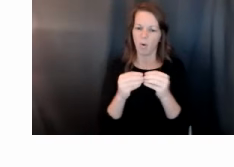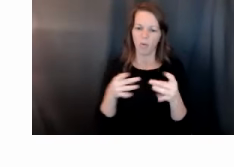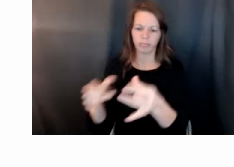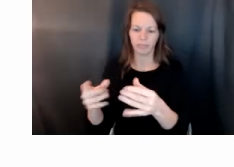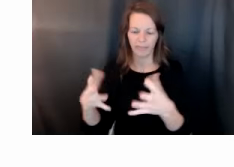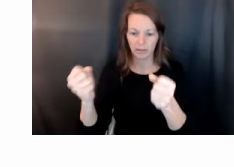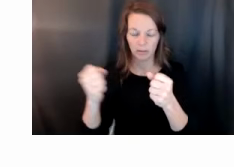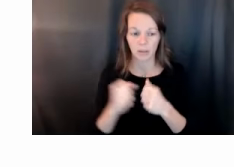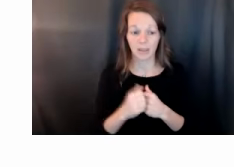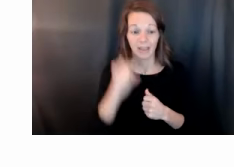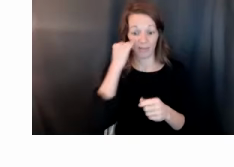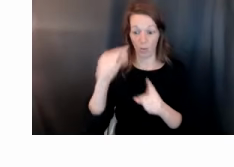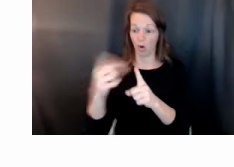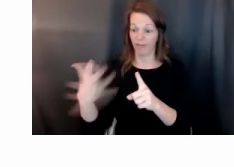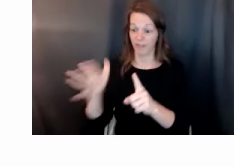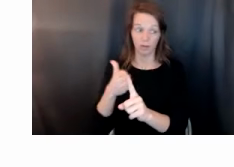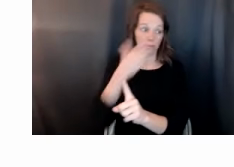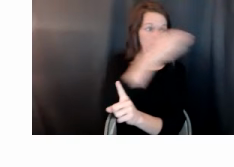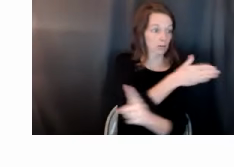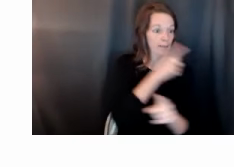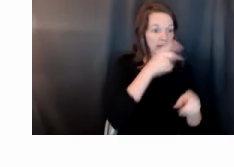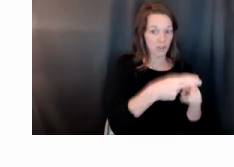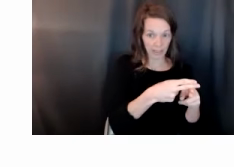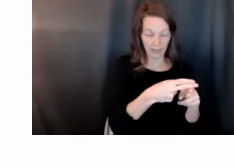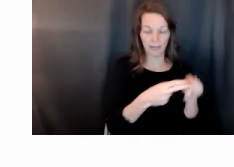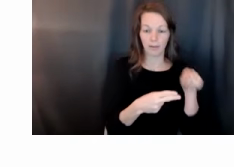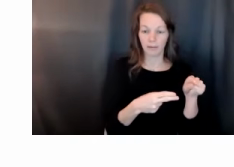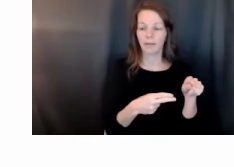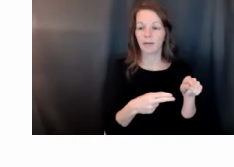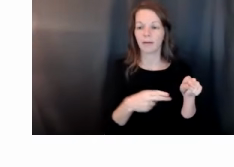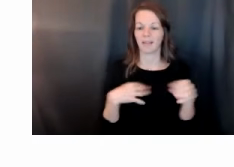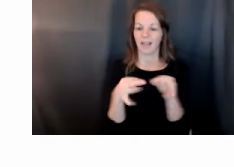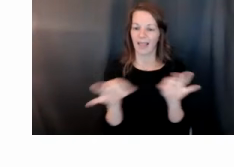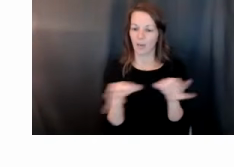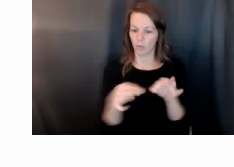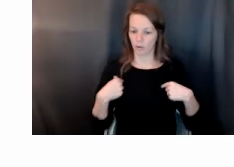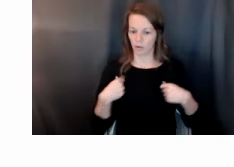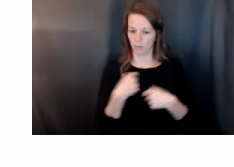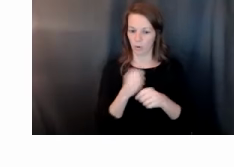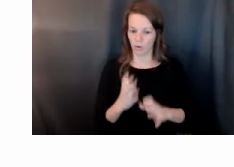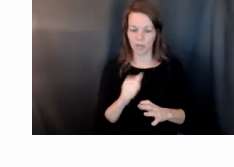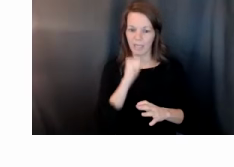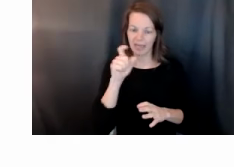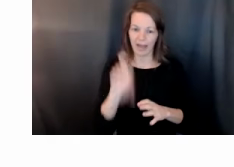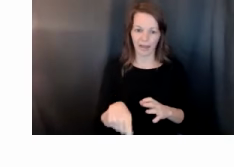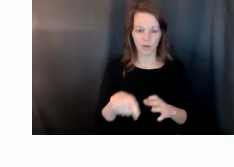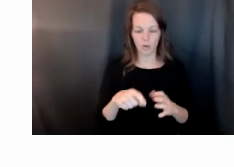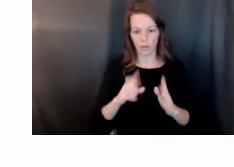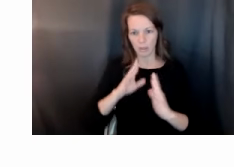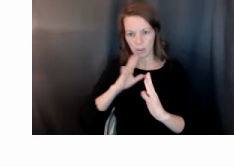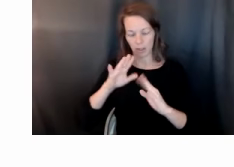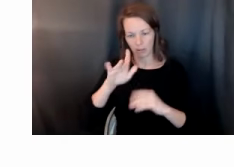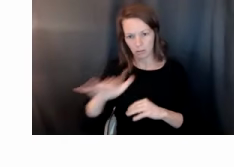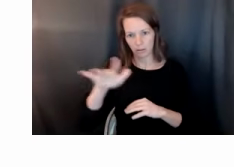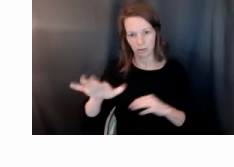And so if a word has been mentioned previously in the discourse context, the language producer doesn't have to expend as much energy